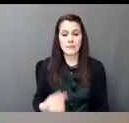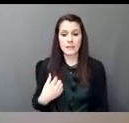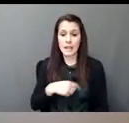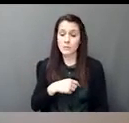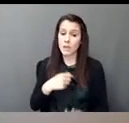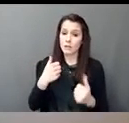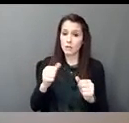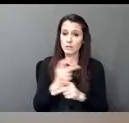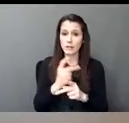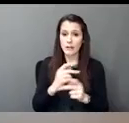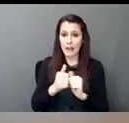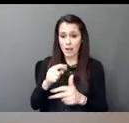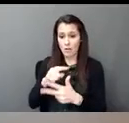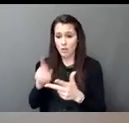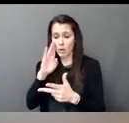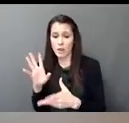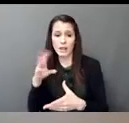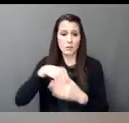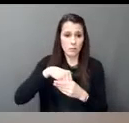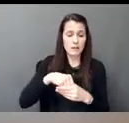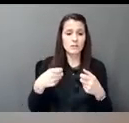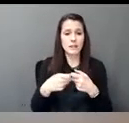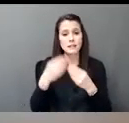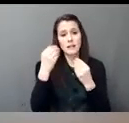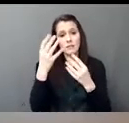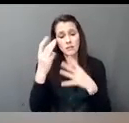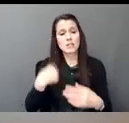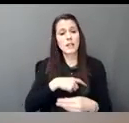to start incorporating that into the electronic information that we provide.